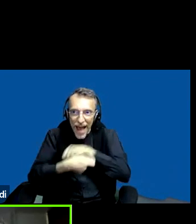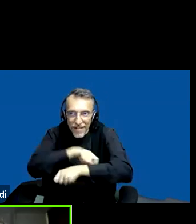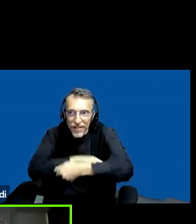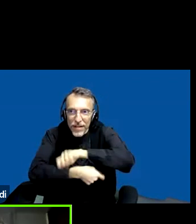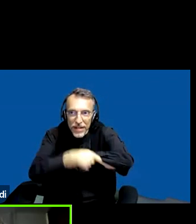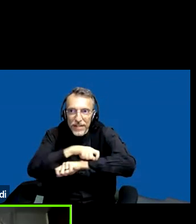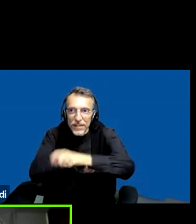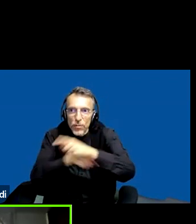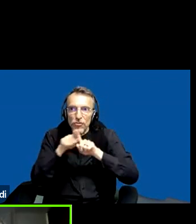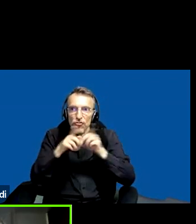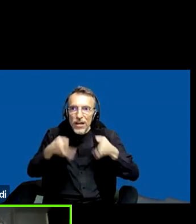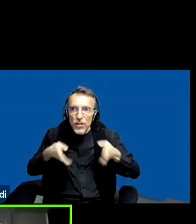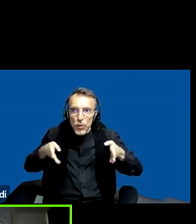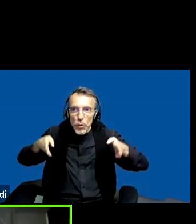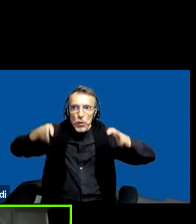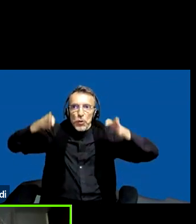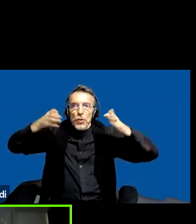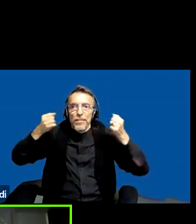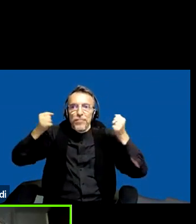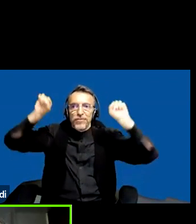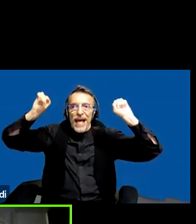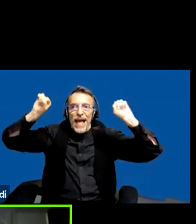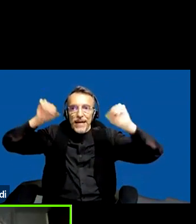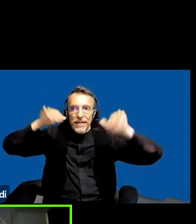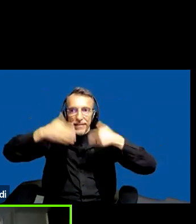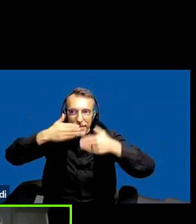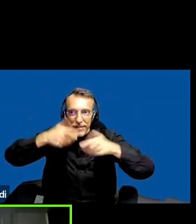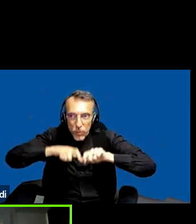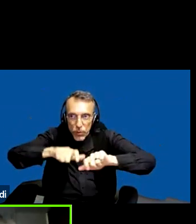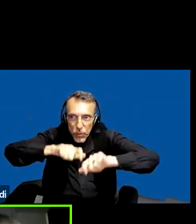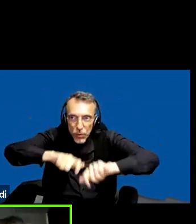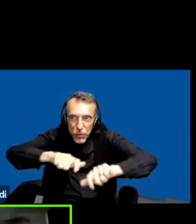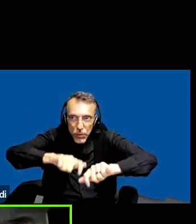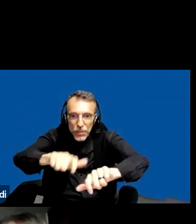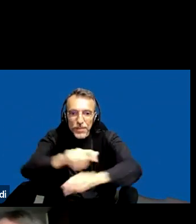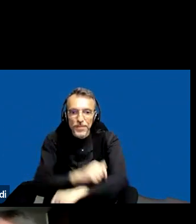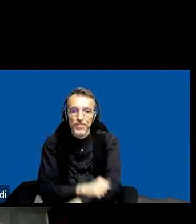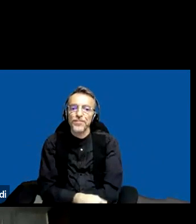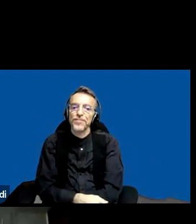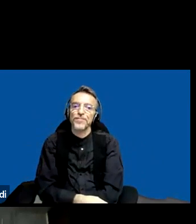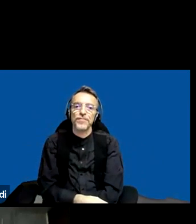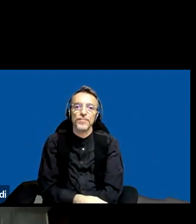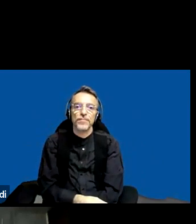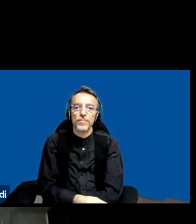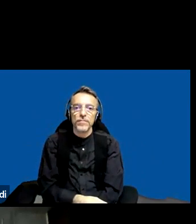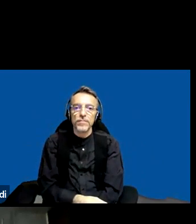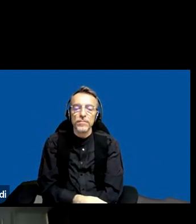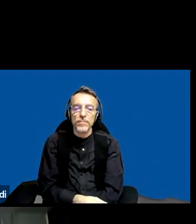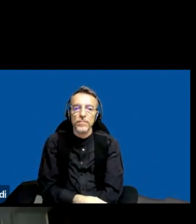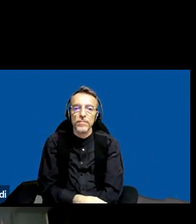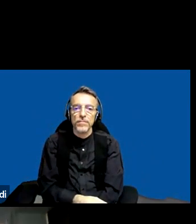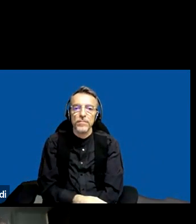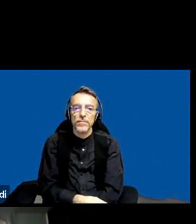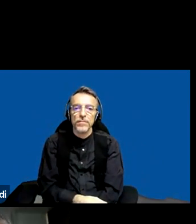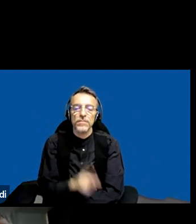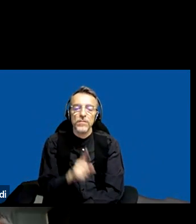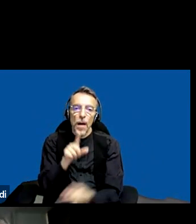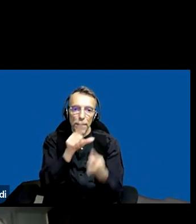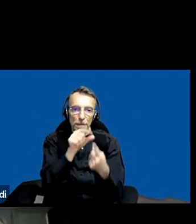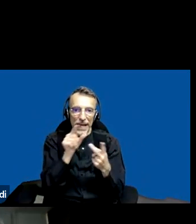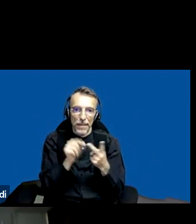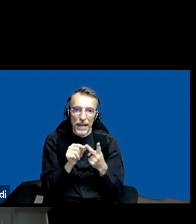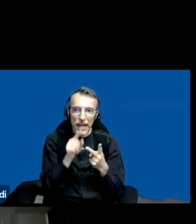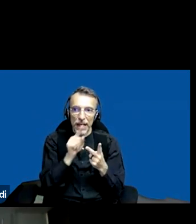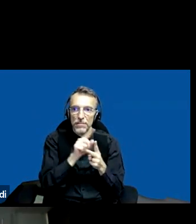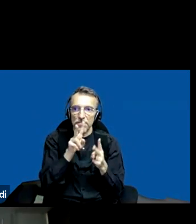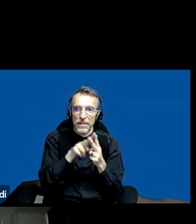to do in the form of the Sussex Energy Group as a very focal activity. Yeah. Fantastic. So I'll just pick up on a couple of